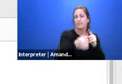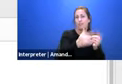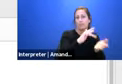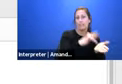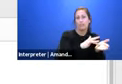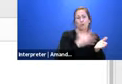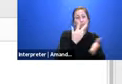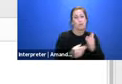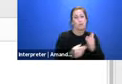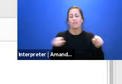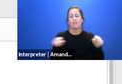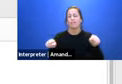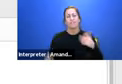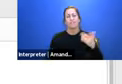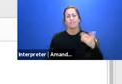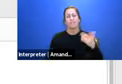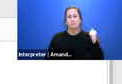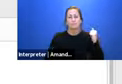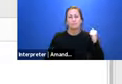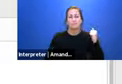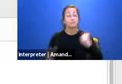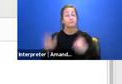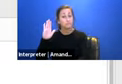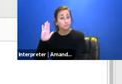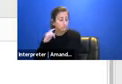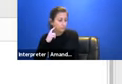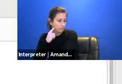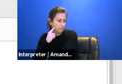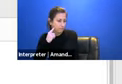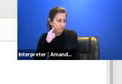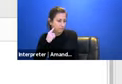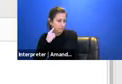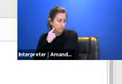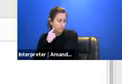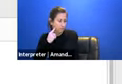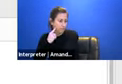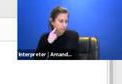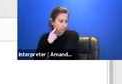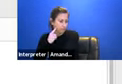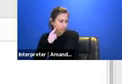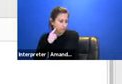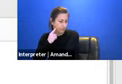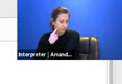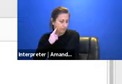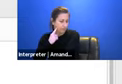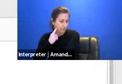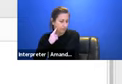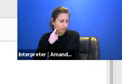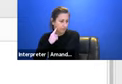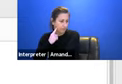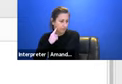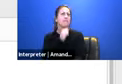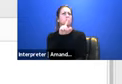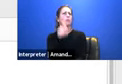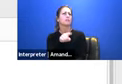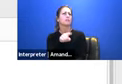Dr. Hewlett? Yes, ma'am. Okay, so mine is not so much questions rather than just